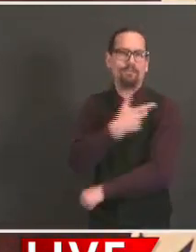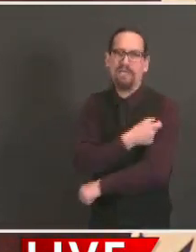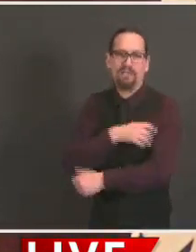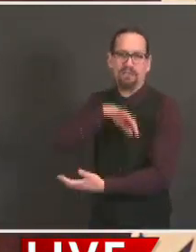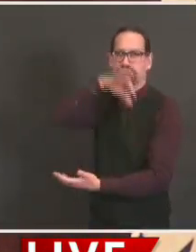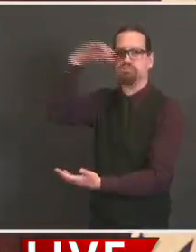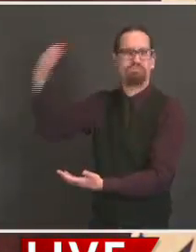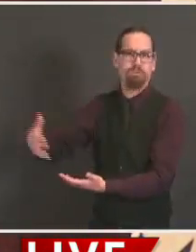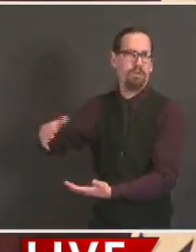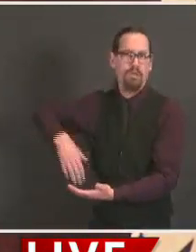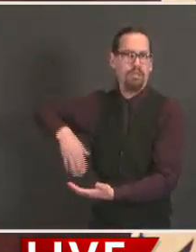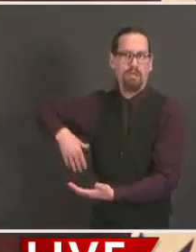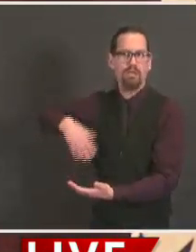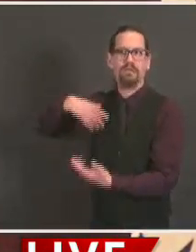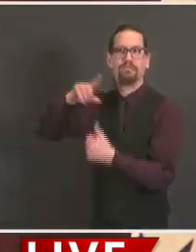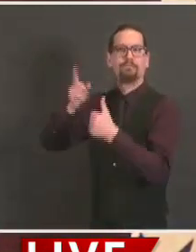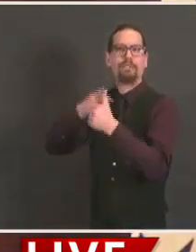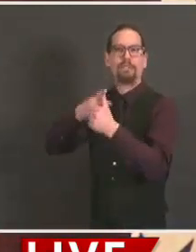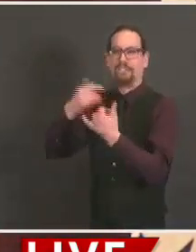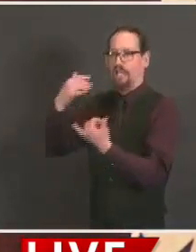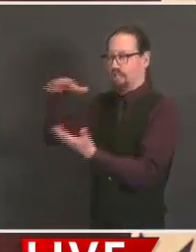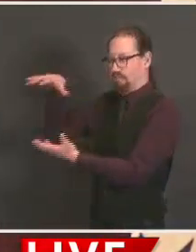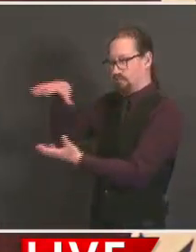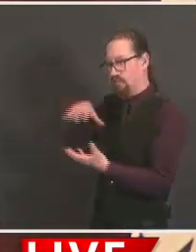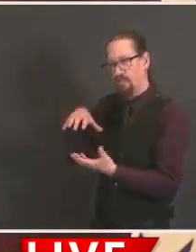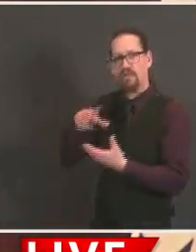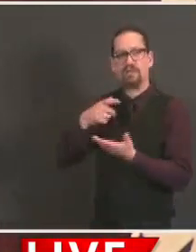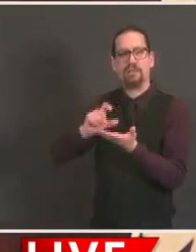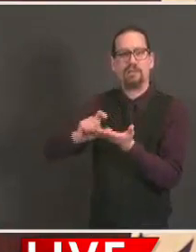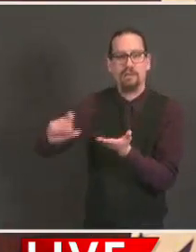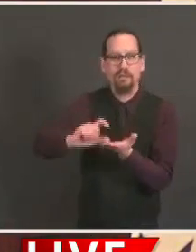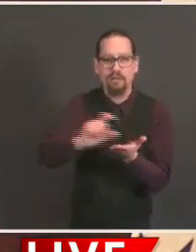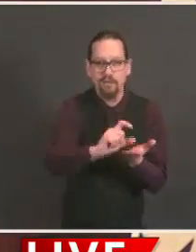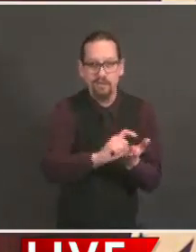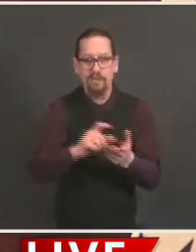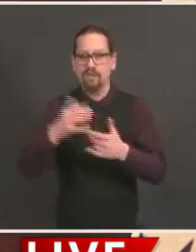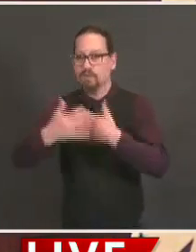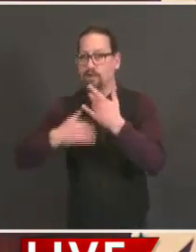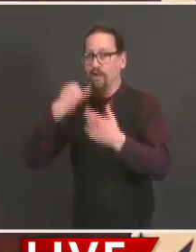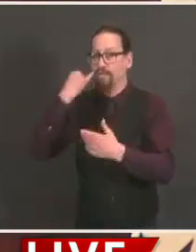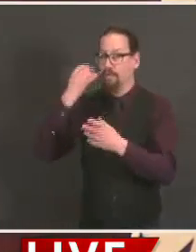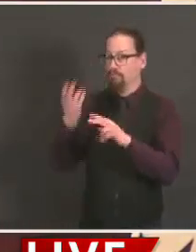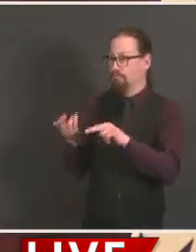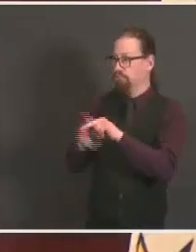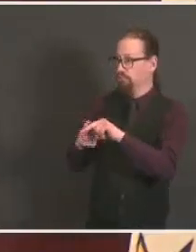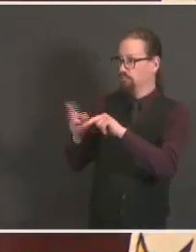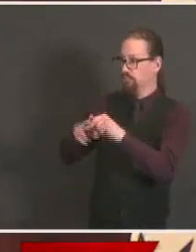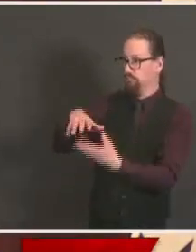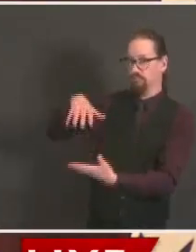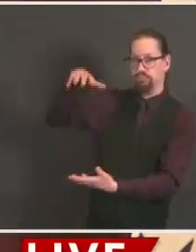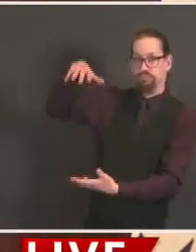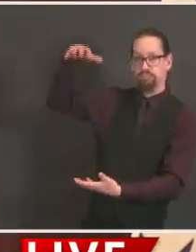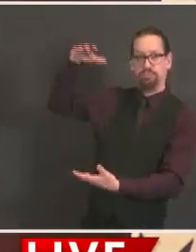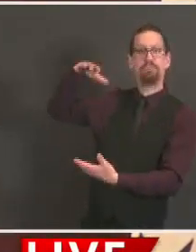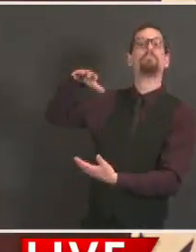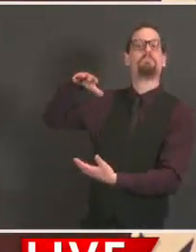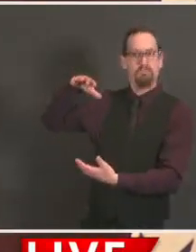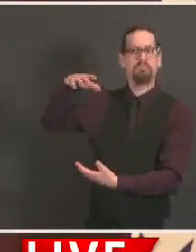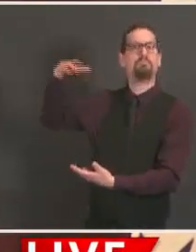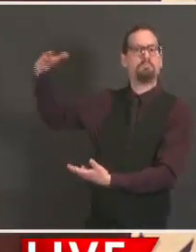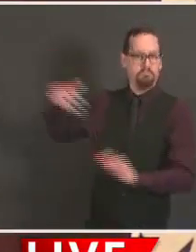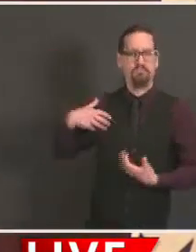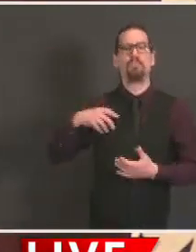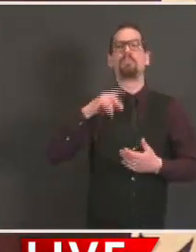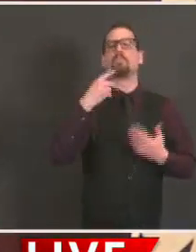clinics. We eventually expect to stand up between 5 and 10 state-run sites throughout Rhode Island.